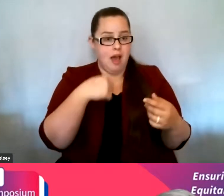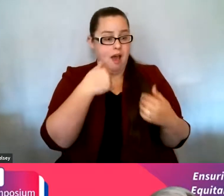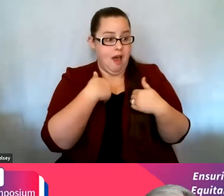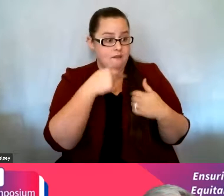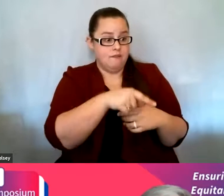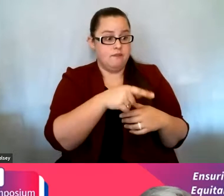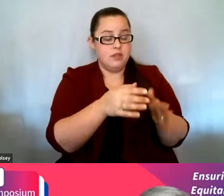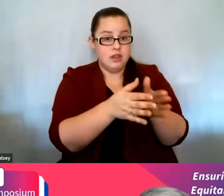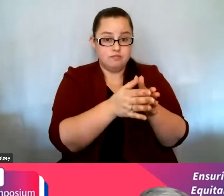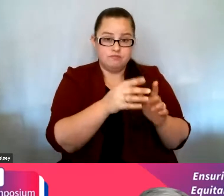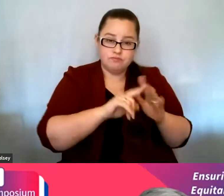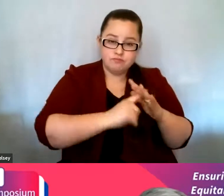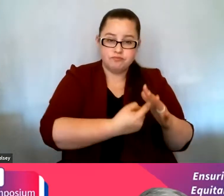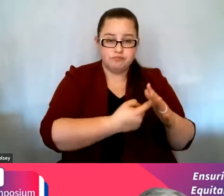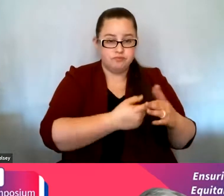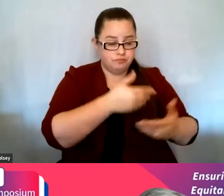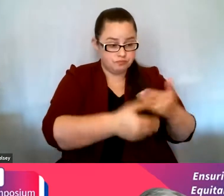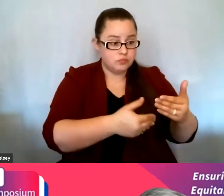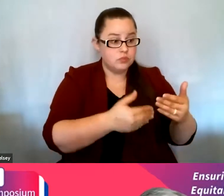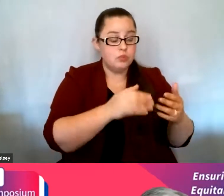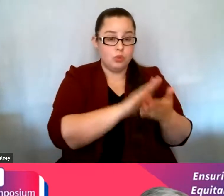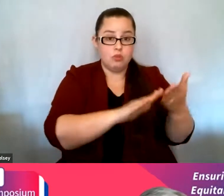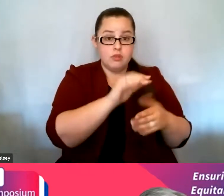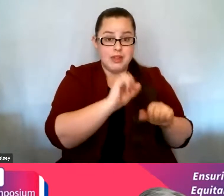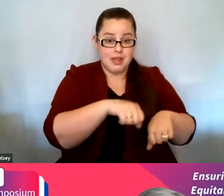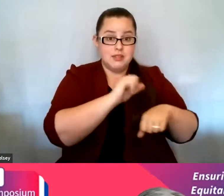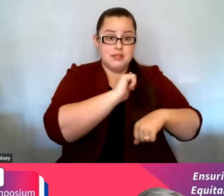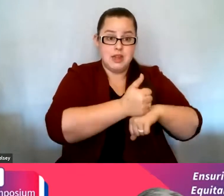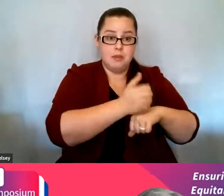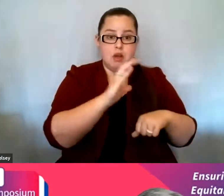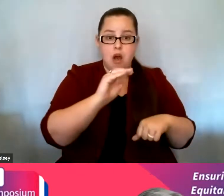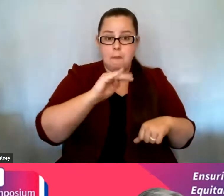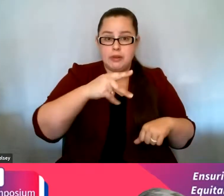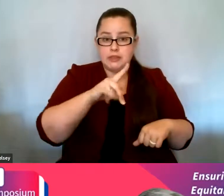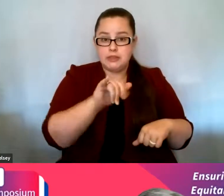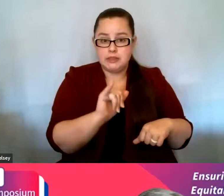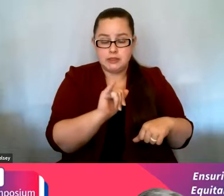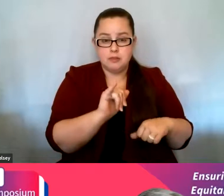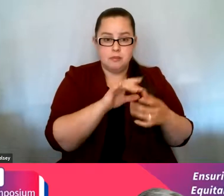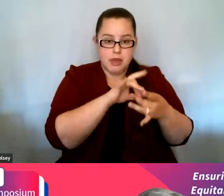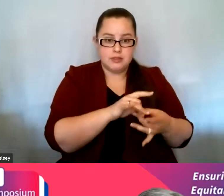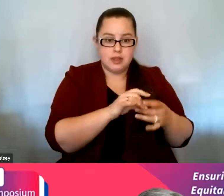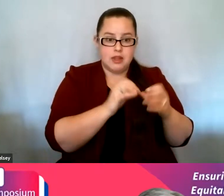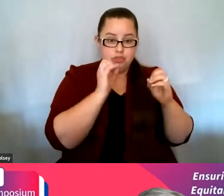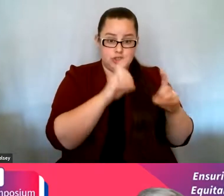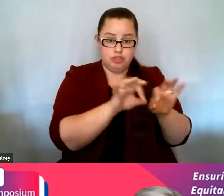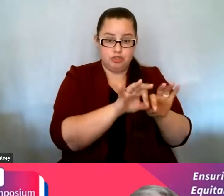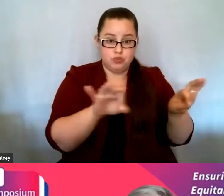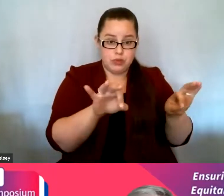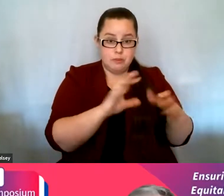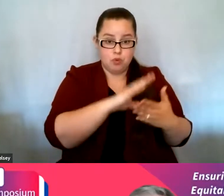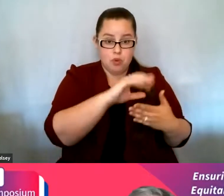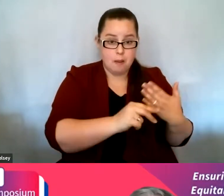initiative where colleges can establish a competency-based education degree program, but we want to infuse throughout the